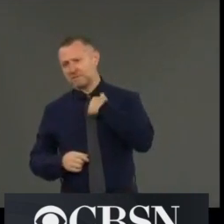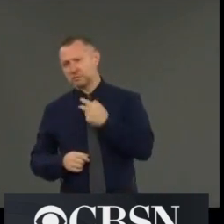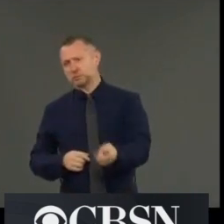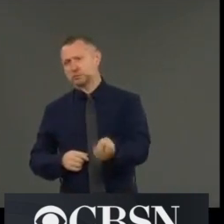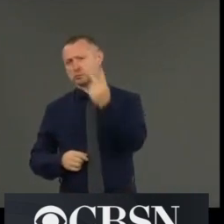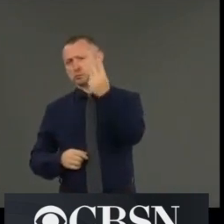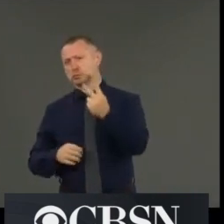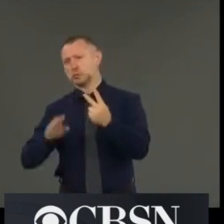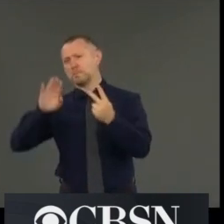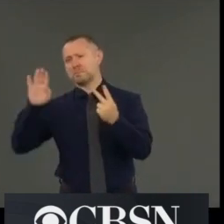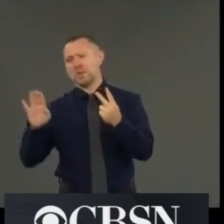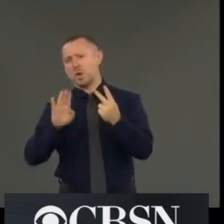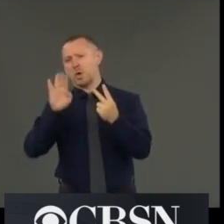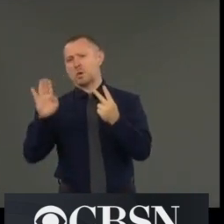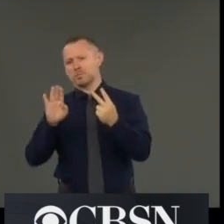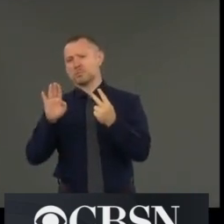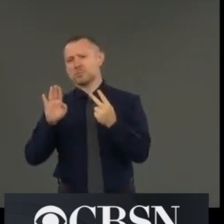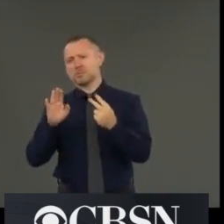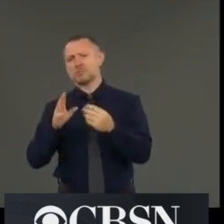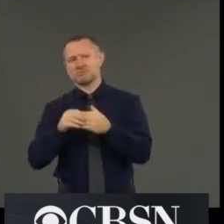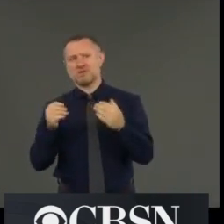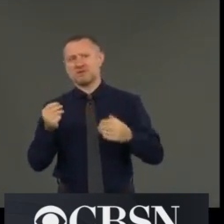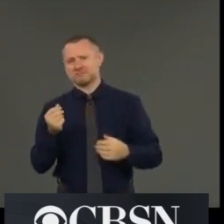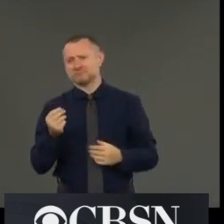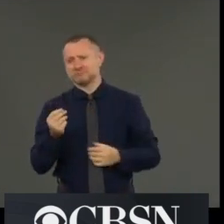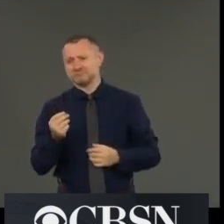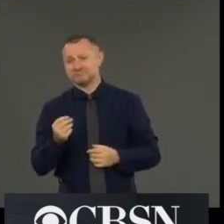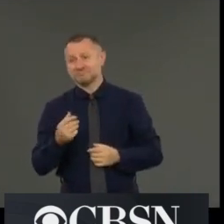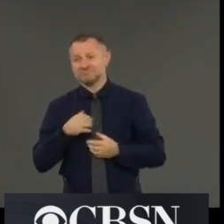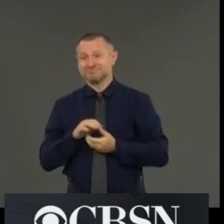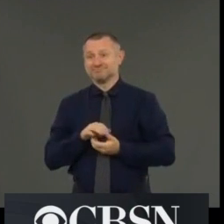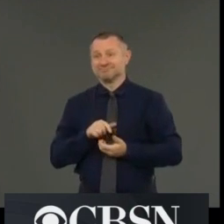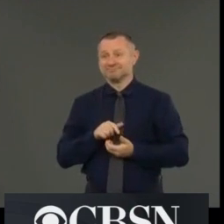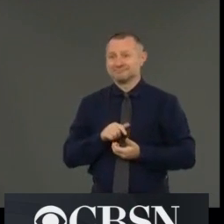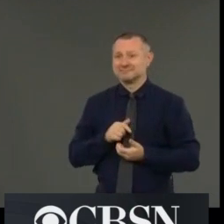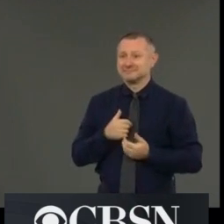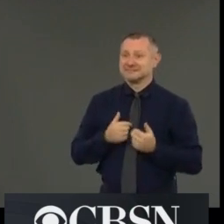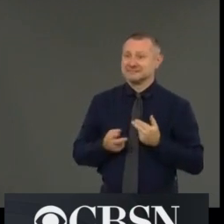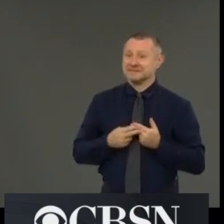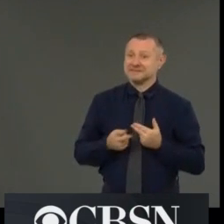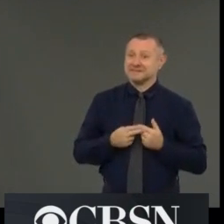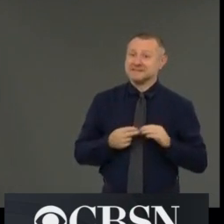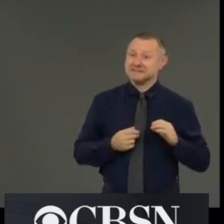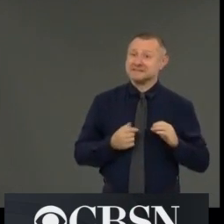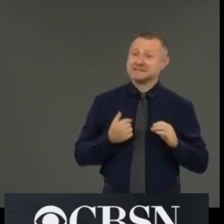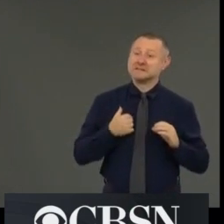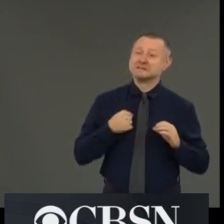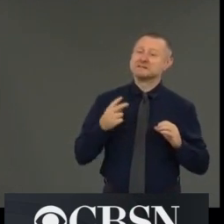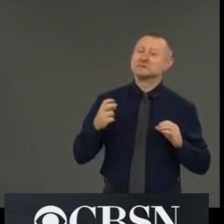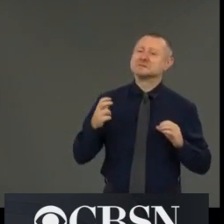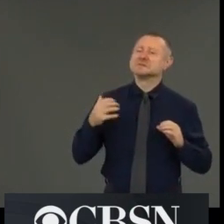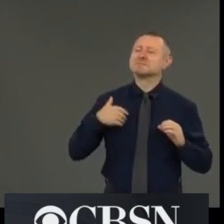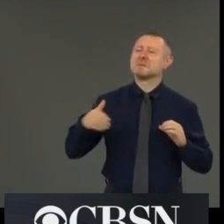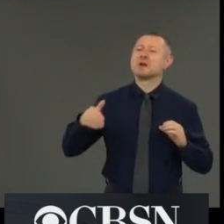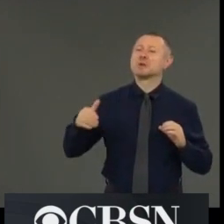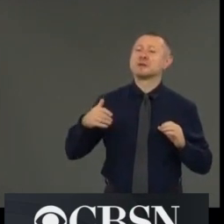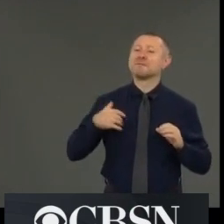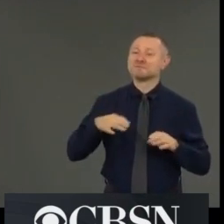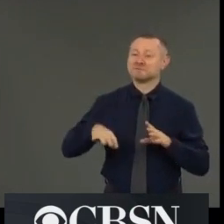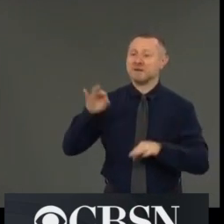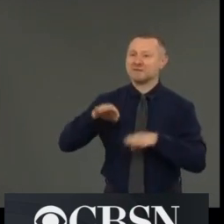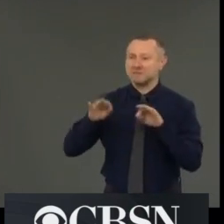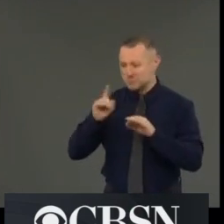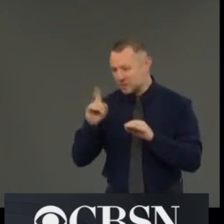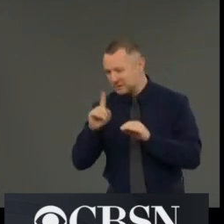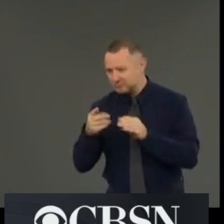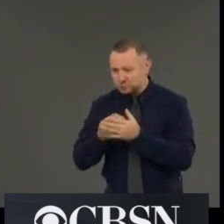last couple of years. There's hundreds of millions of dollars more of savings in our budget plan that was been recently discussed. And as